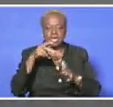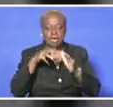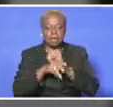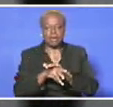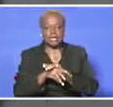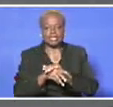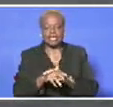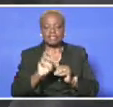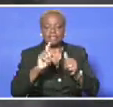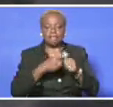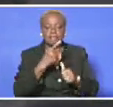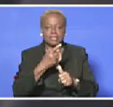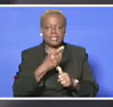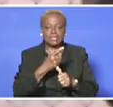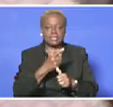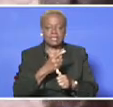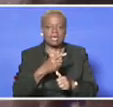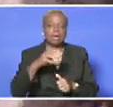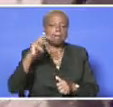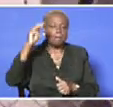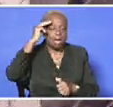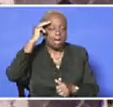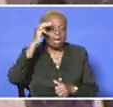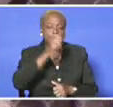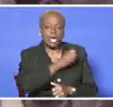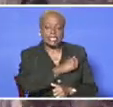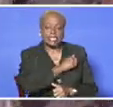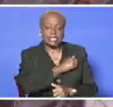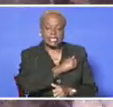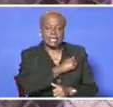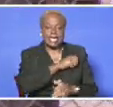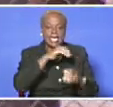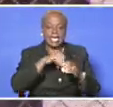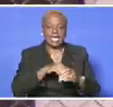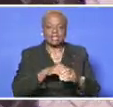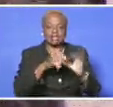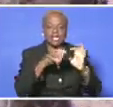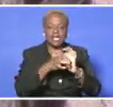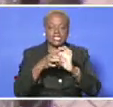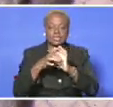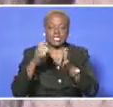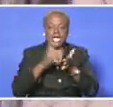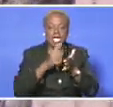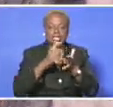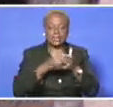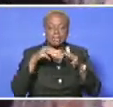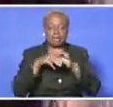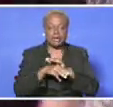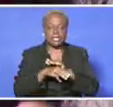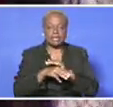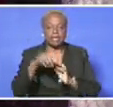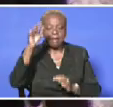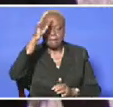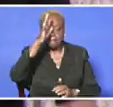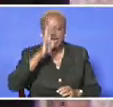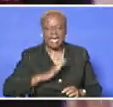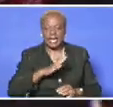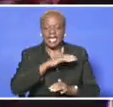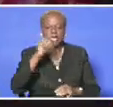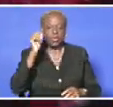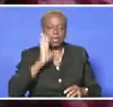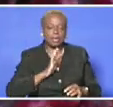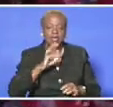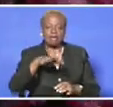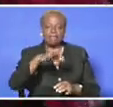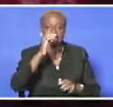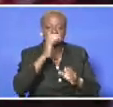34-year-old Union Village resident Marg Augustine, arraigned in connection with the double murders of a male and female who were found in a car parked